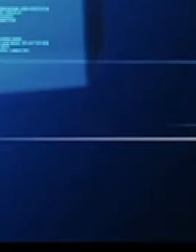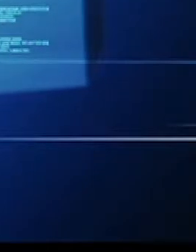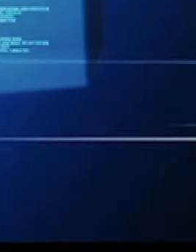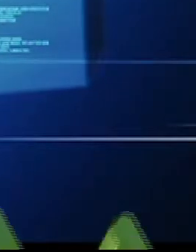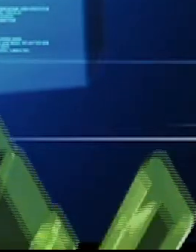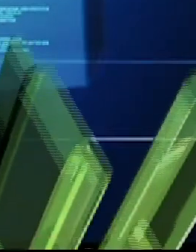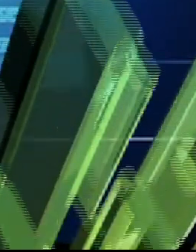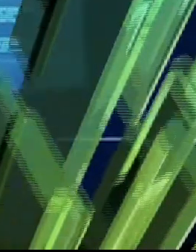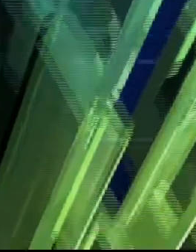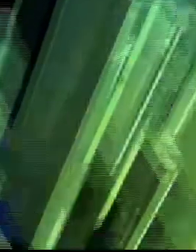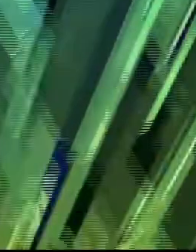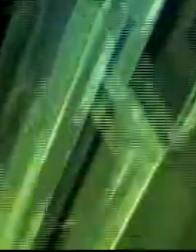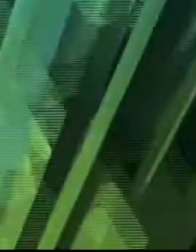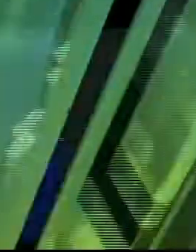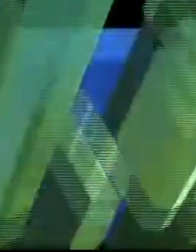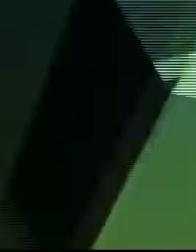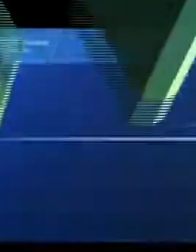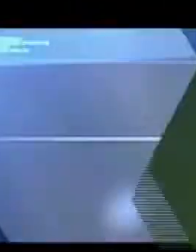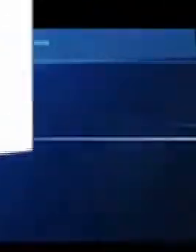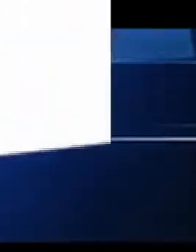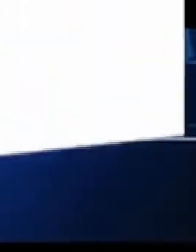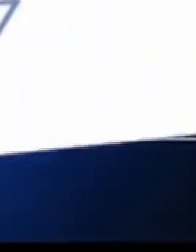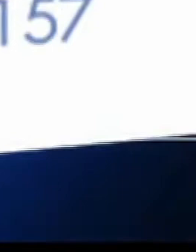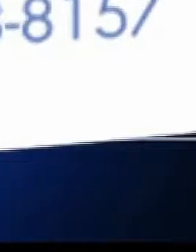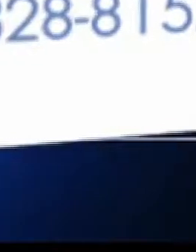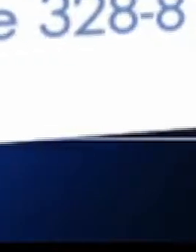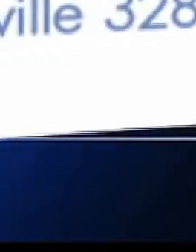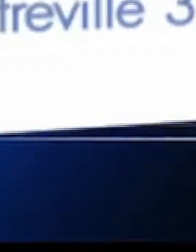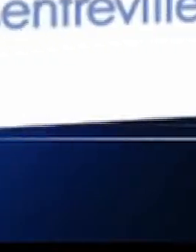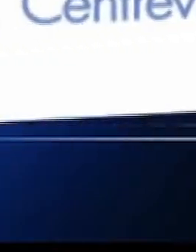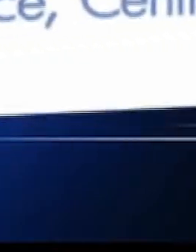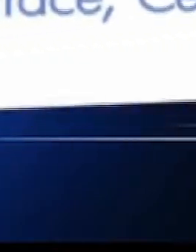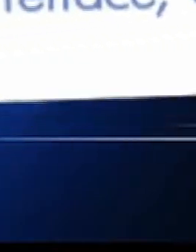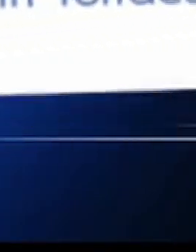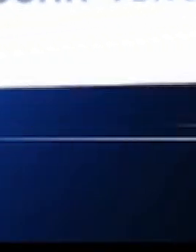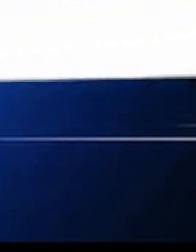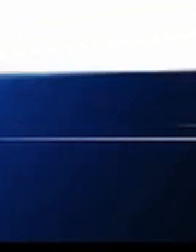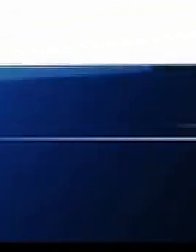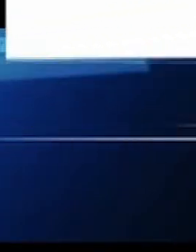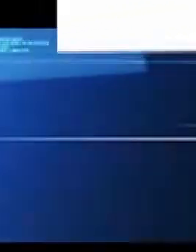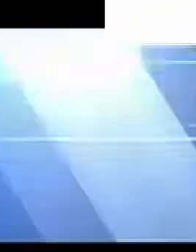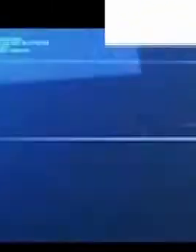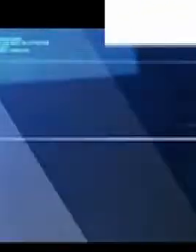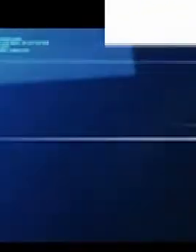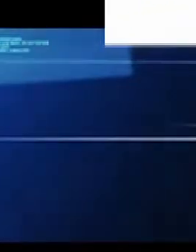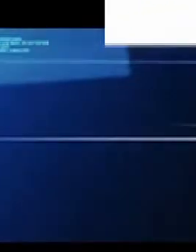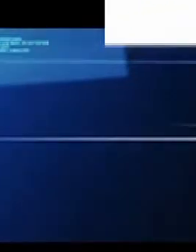This is ZNS Total Sports, brought to you by Fourth Terrace Diagnostic Center.